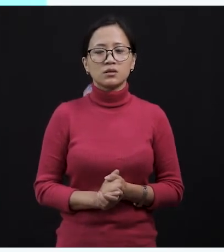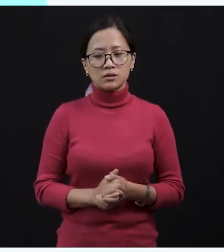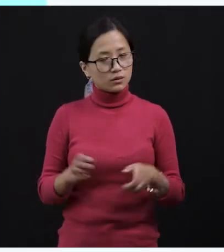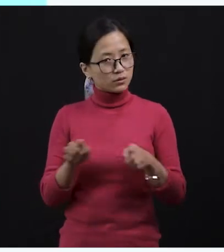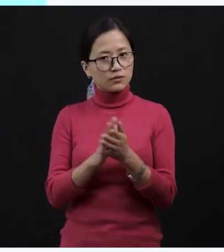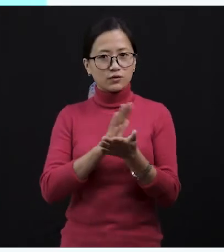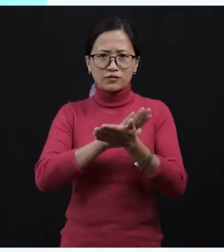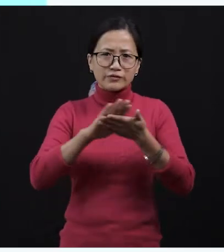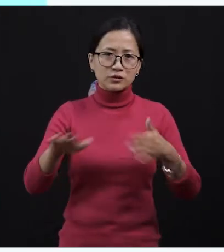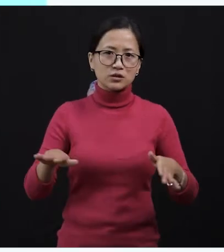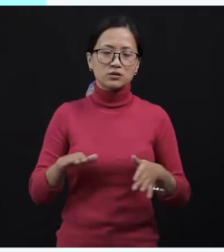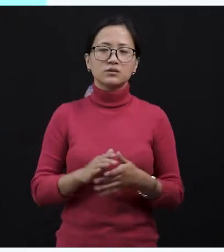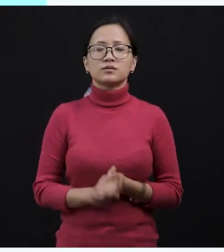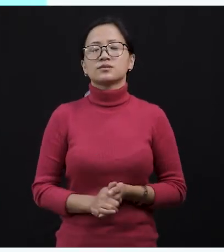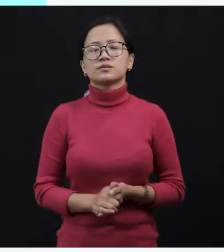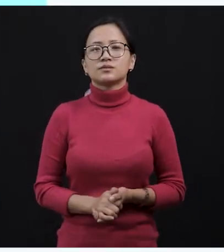as we have completed